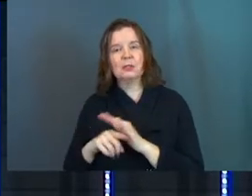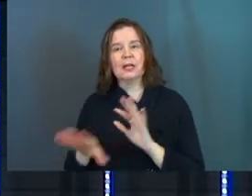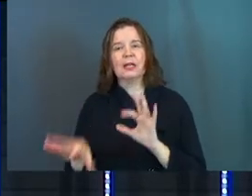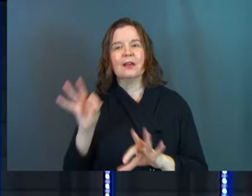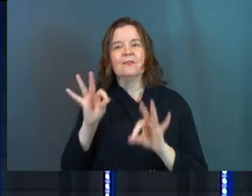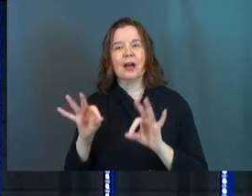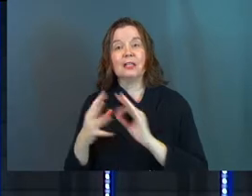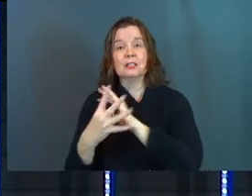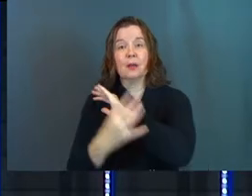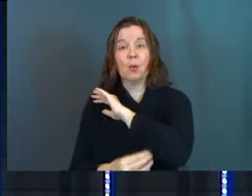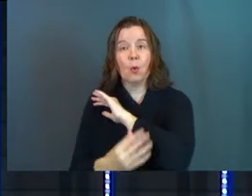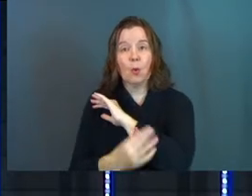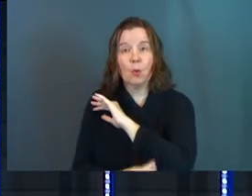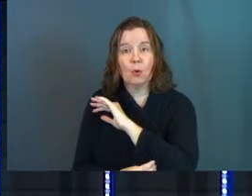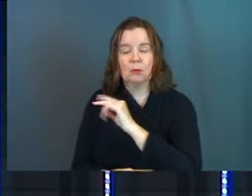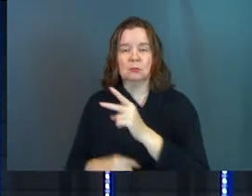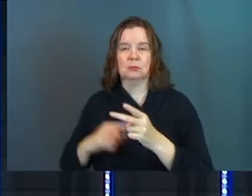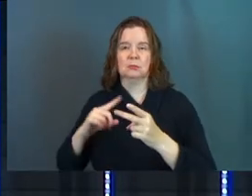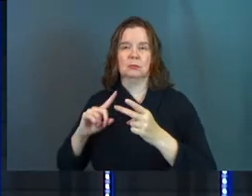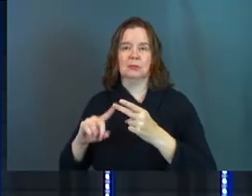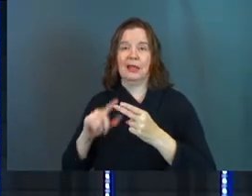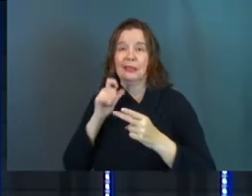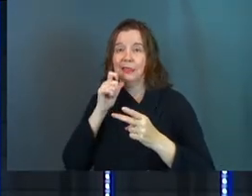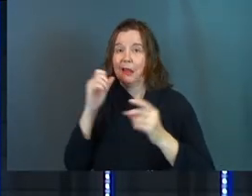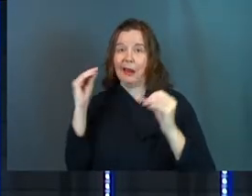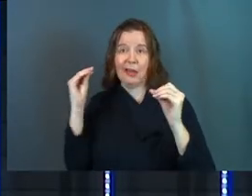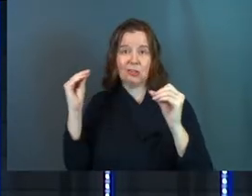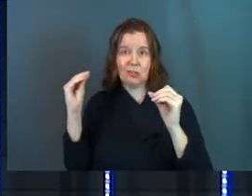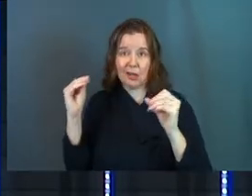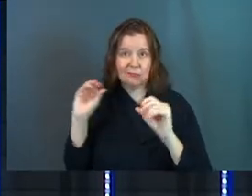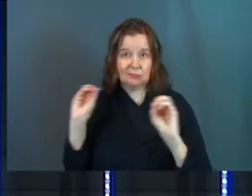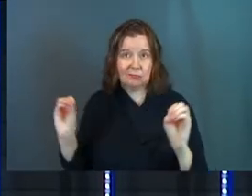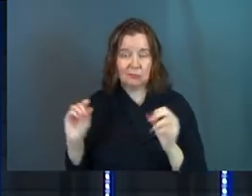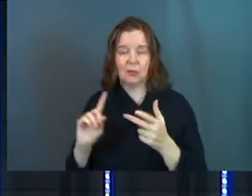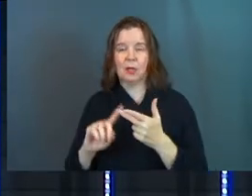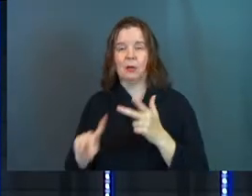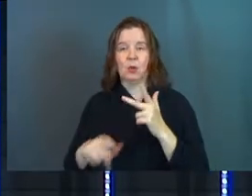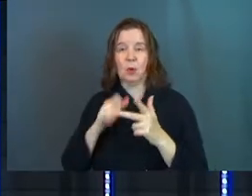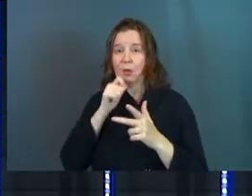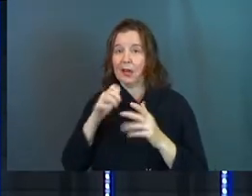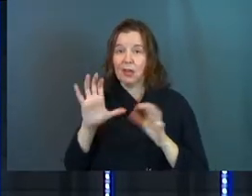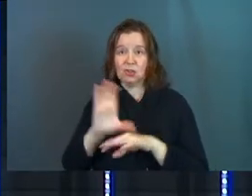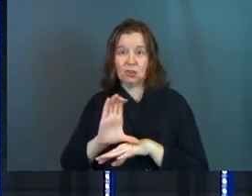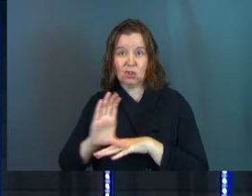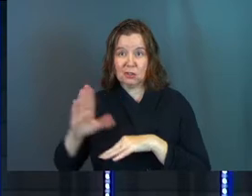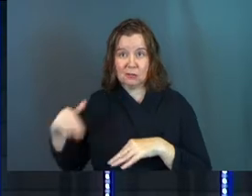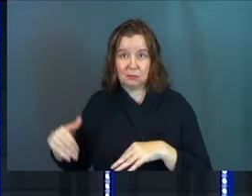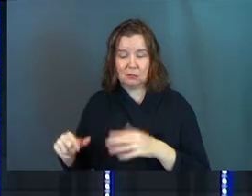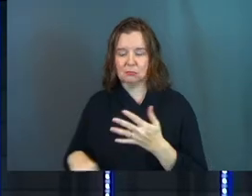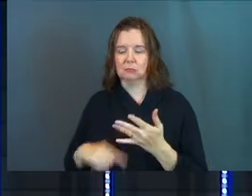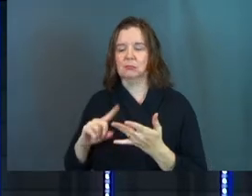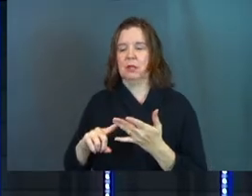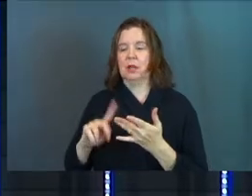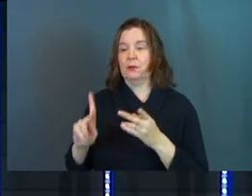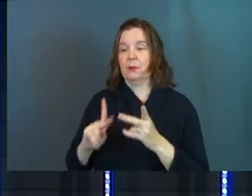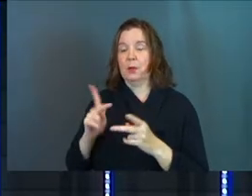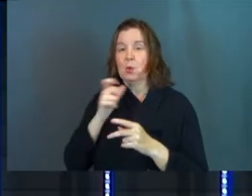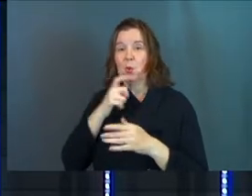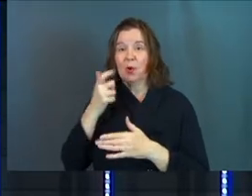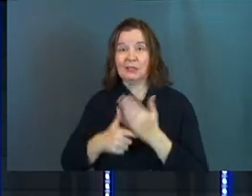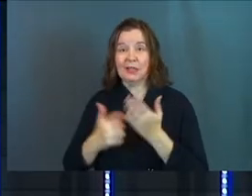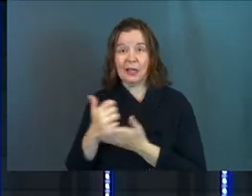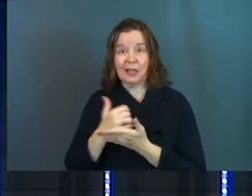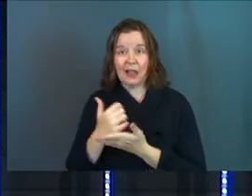and he finds the poor, and he finds the uneducated, and he finds the people who are not in church, and he finds the people who are